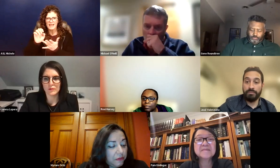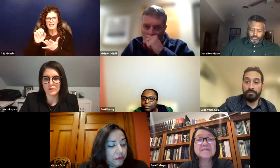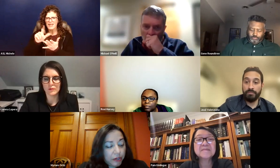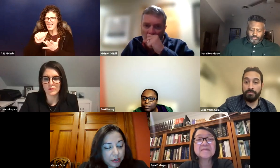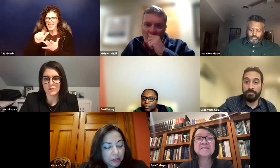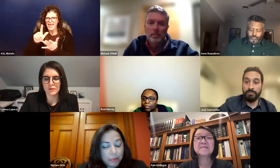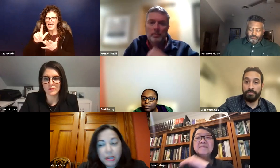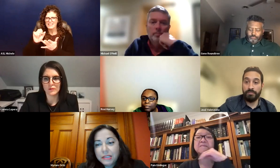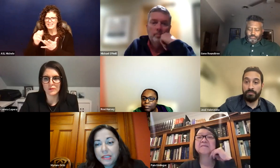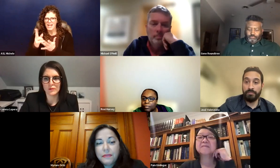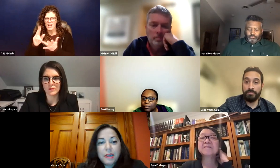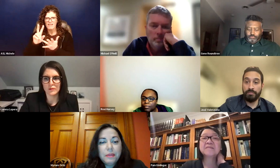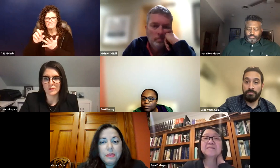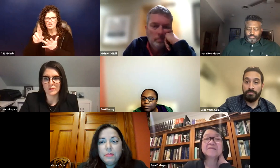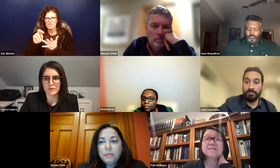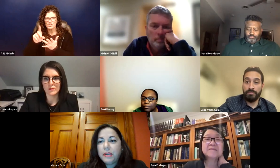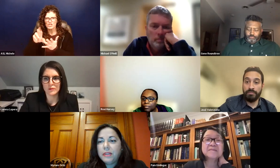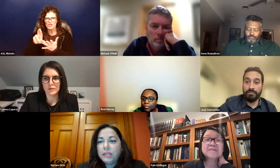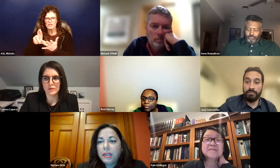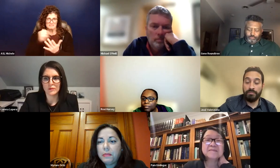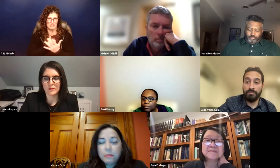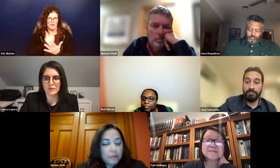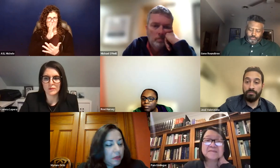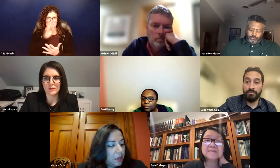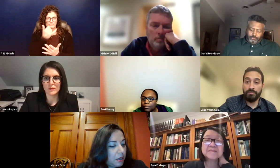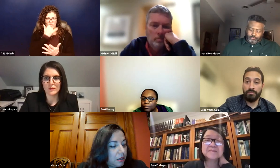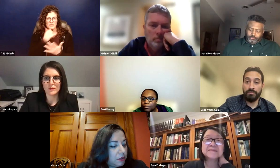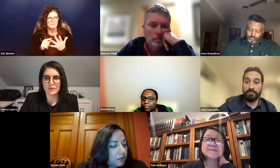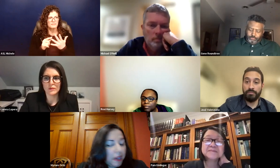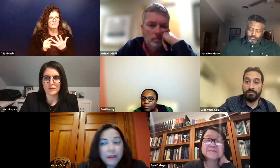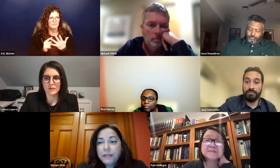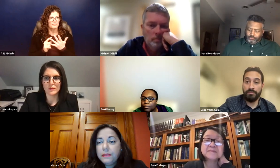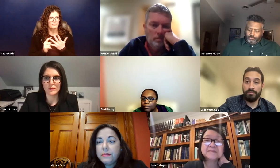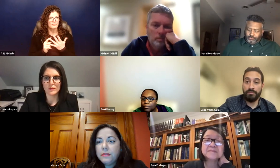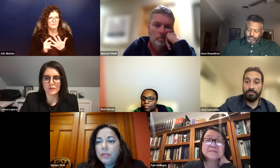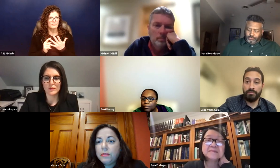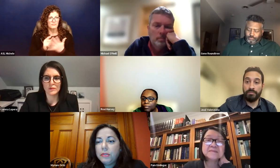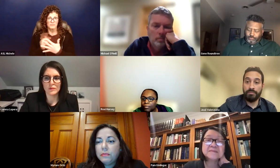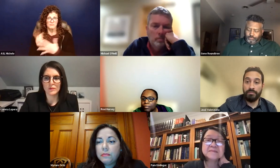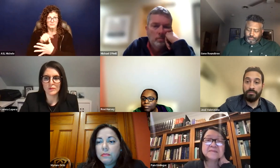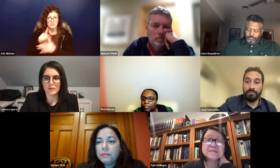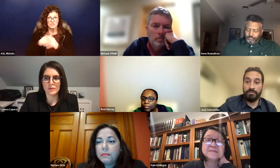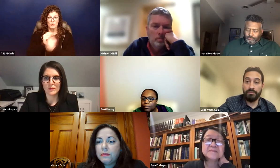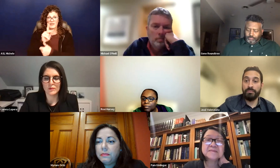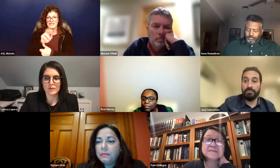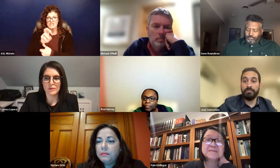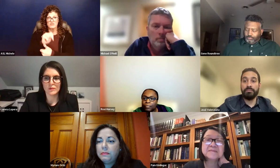Alia Werner. I apologize if I mispronounce the name. Well, Karen, you can unmute.